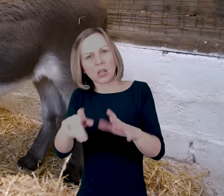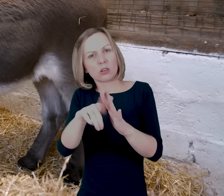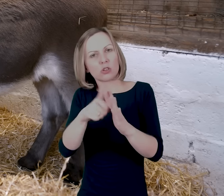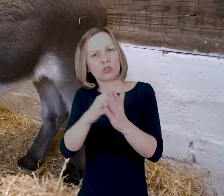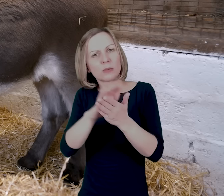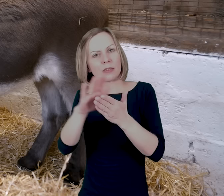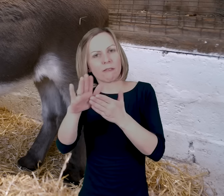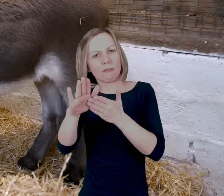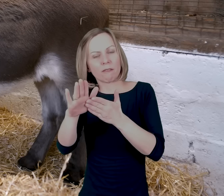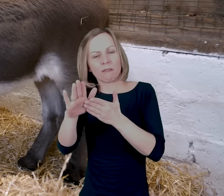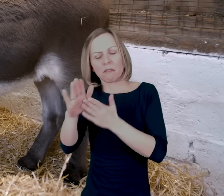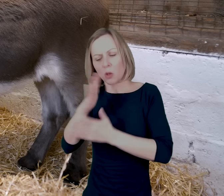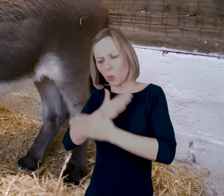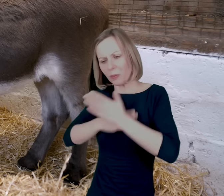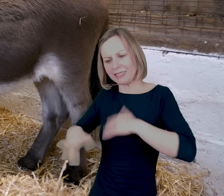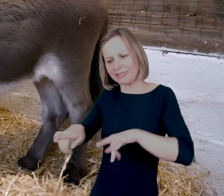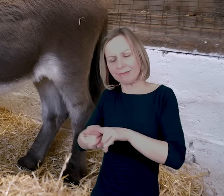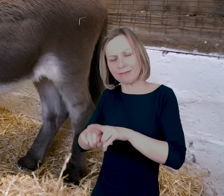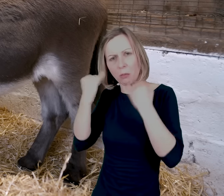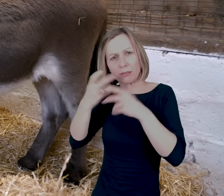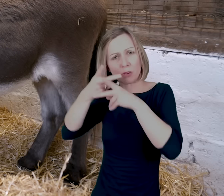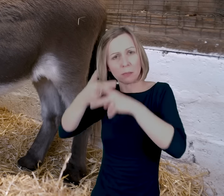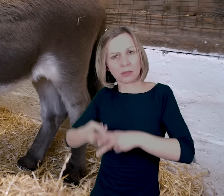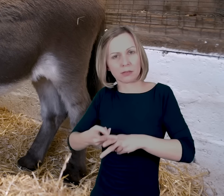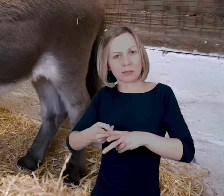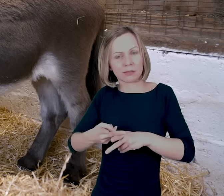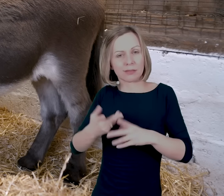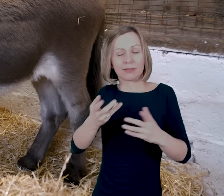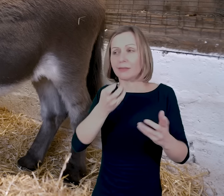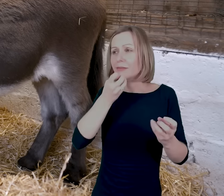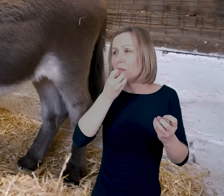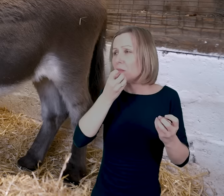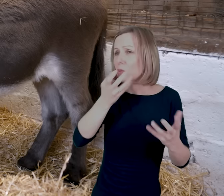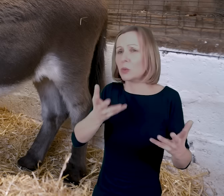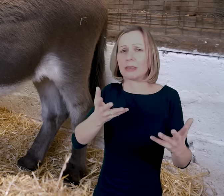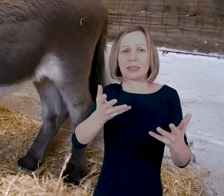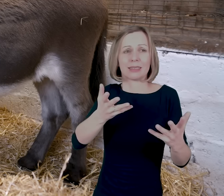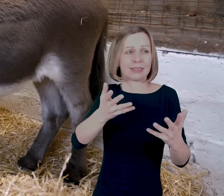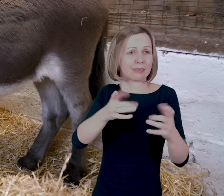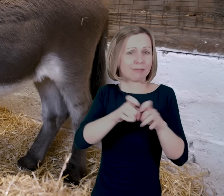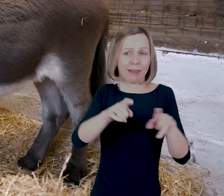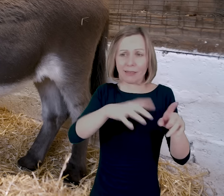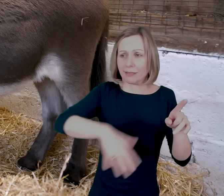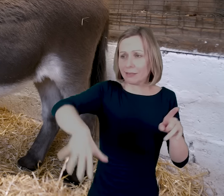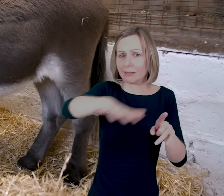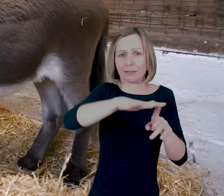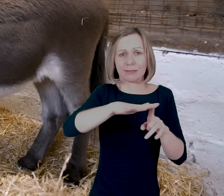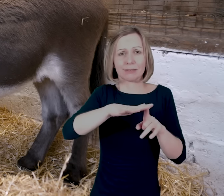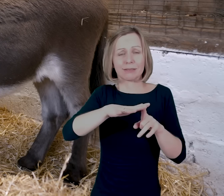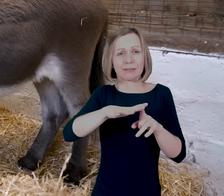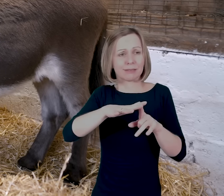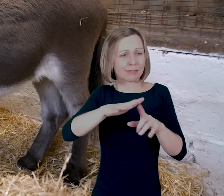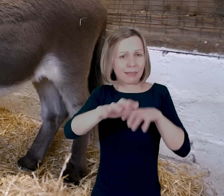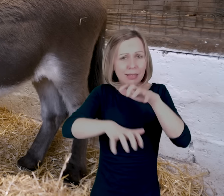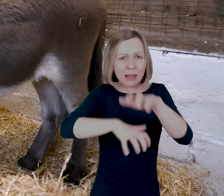Joseph. May we have the humility of the shepherds. May we have the beauty of this farmyard and the